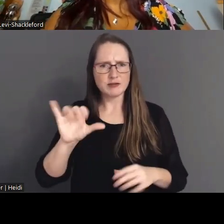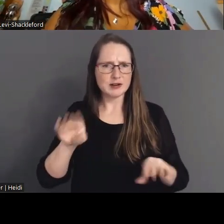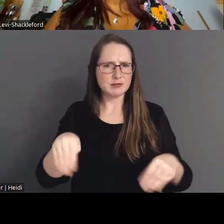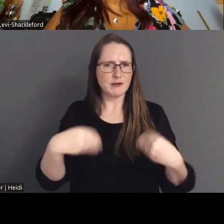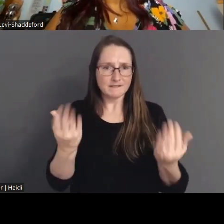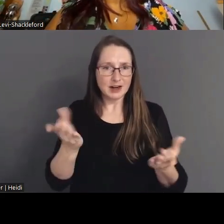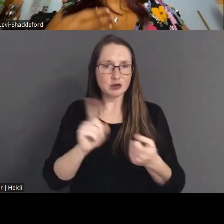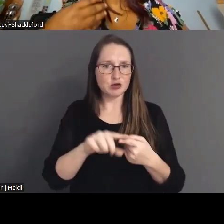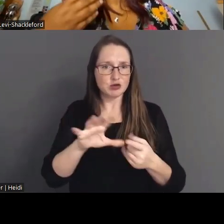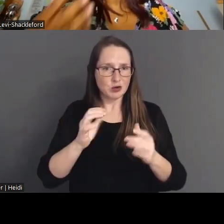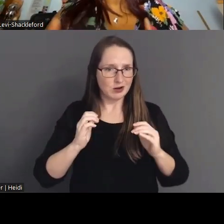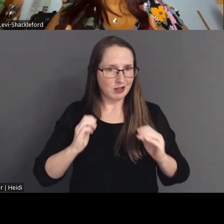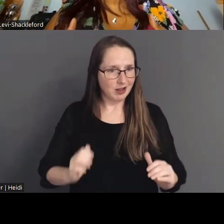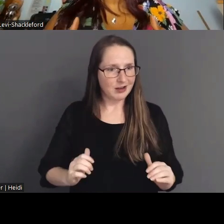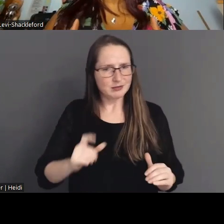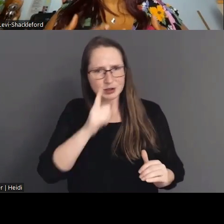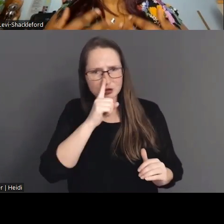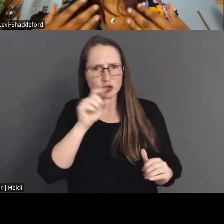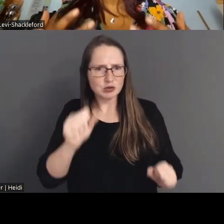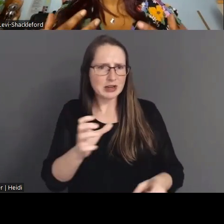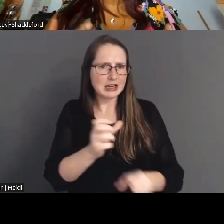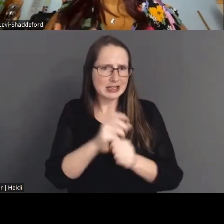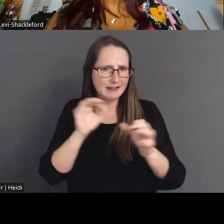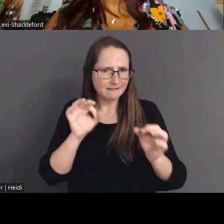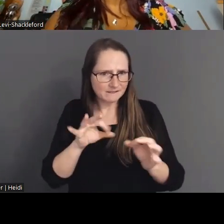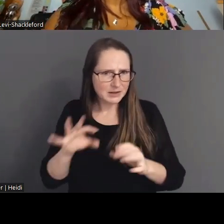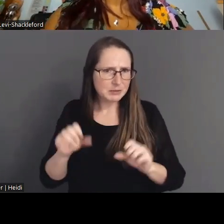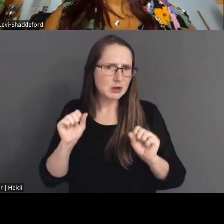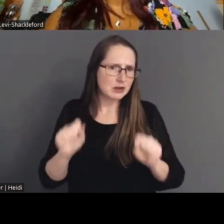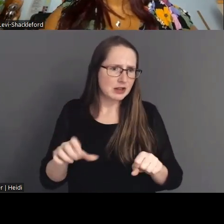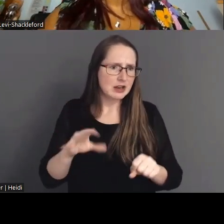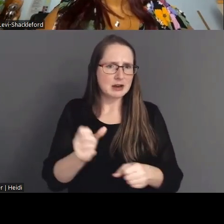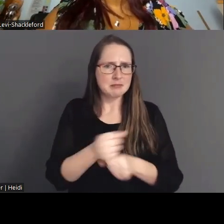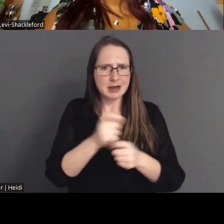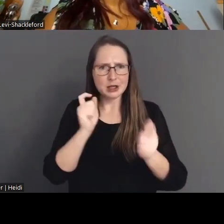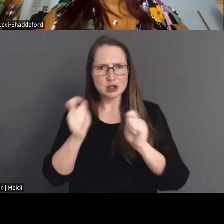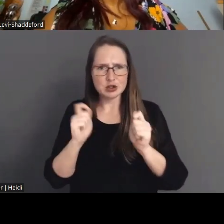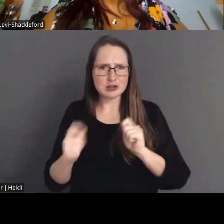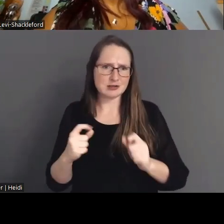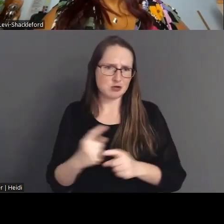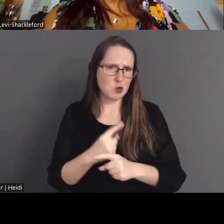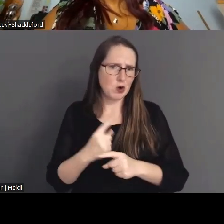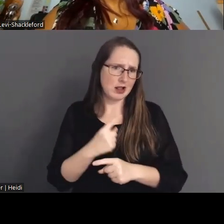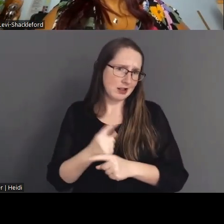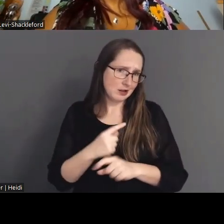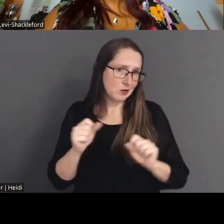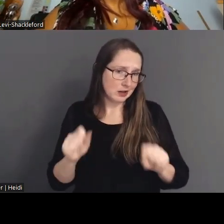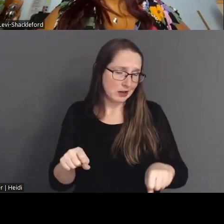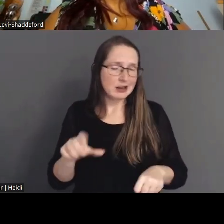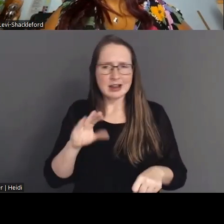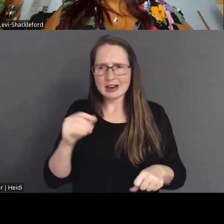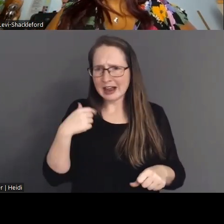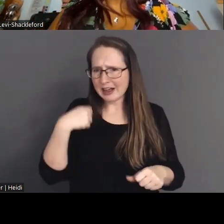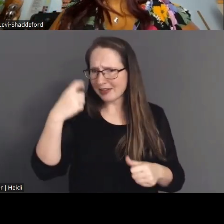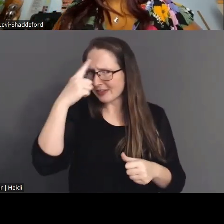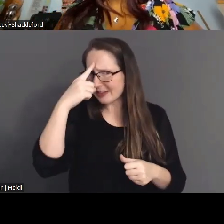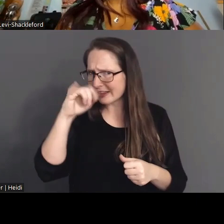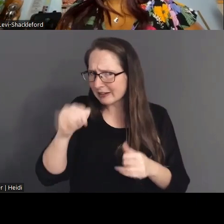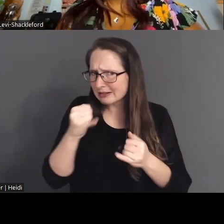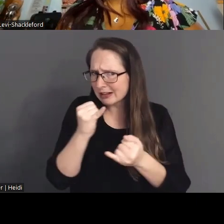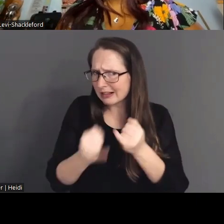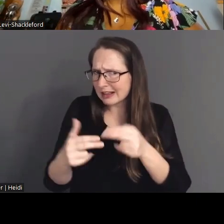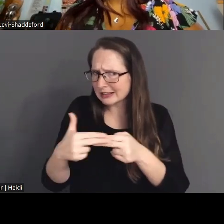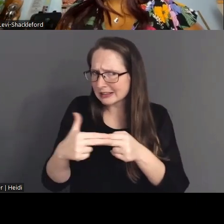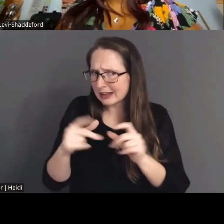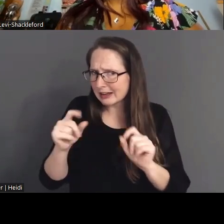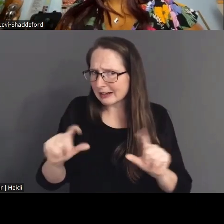your clients so that you can get feedback and make adjustments accordingly. And I think that was the last slide